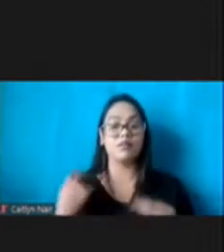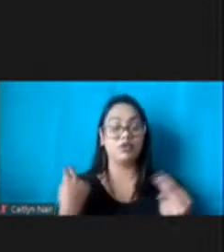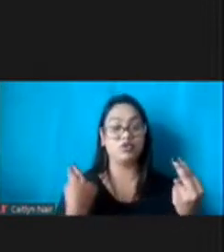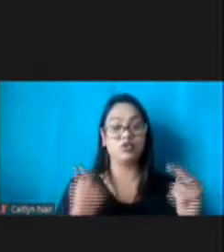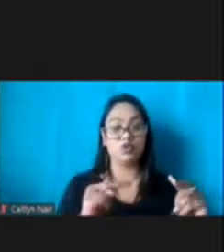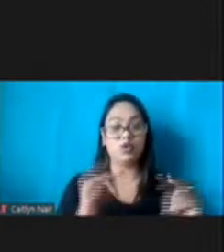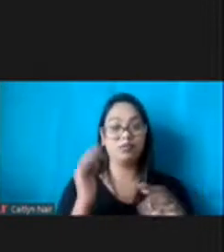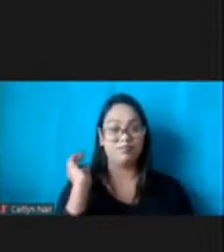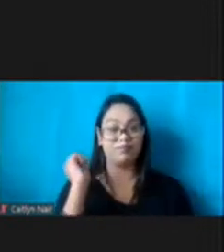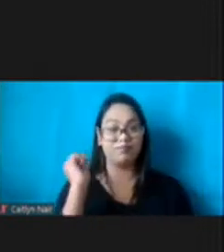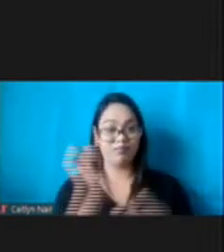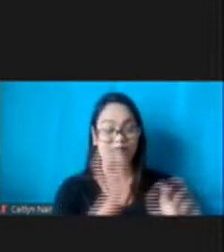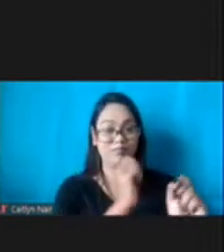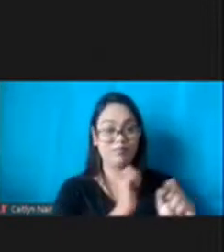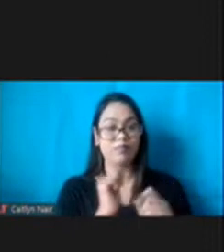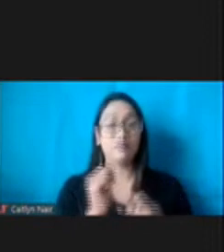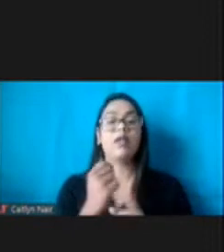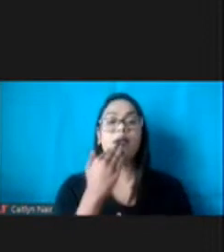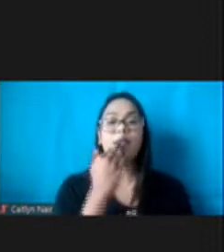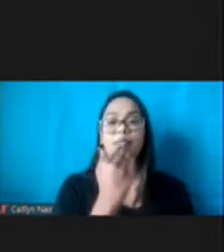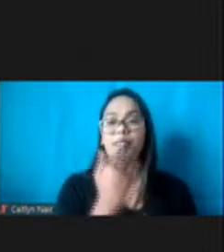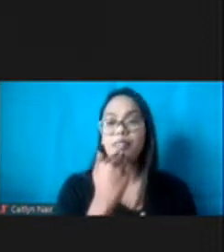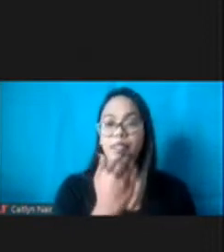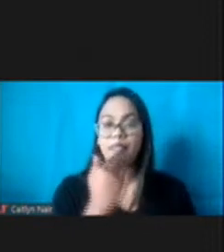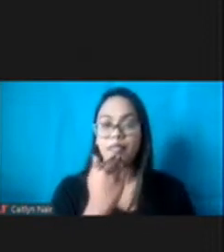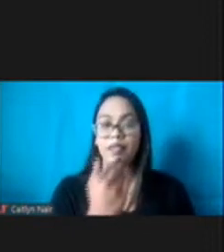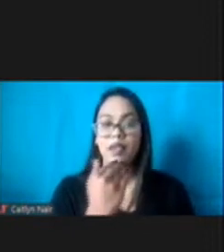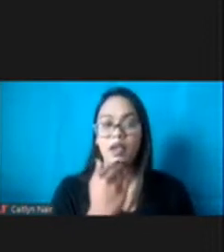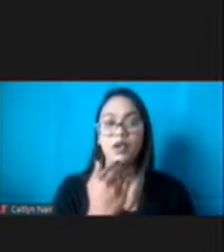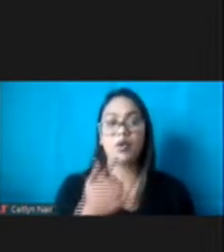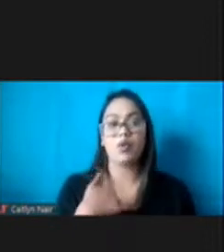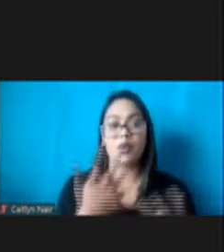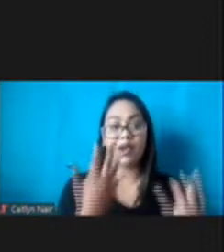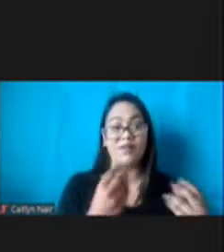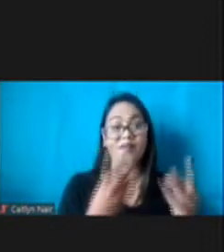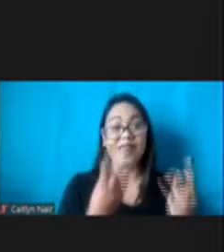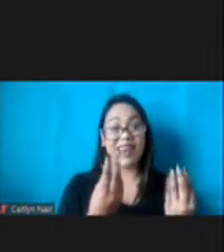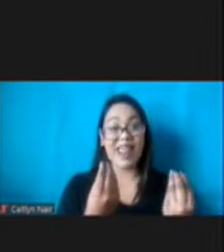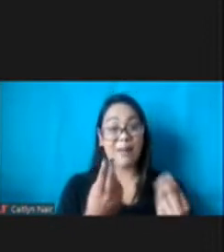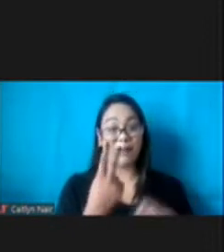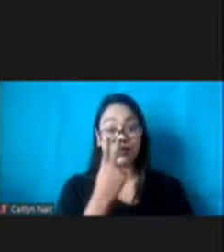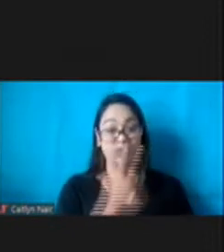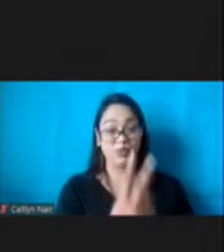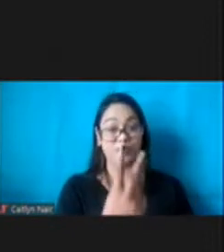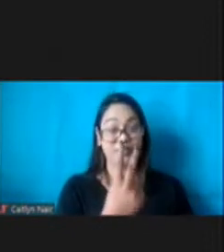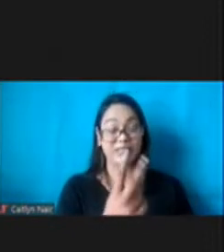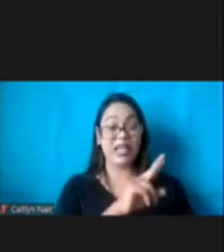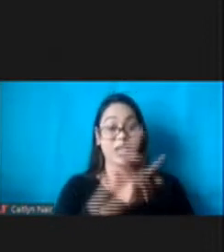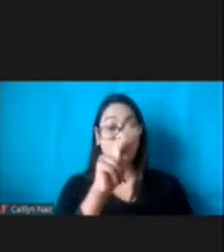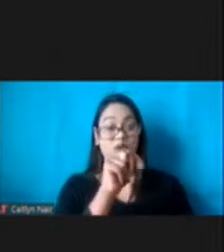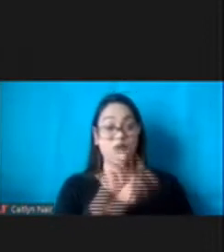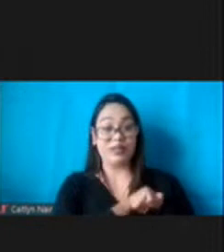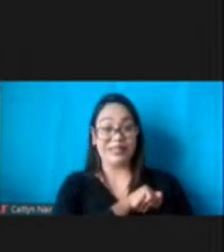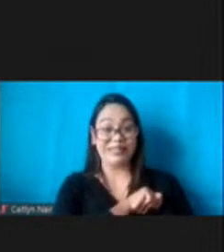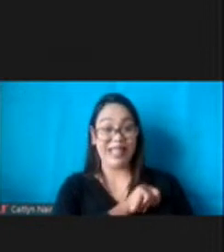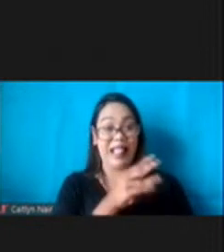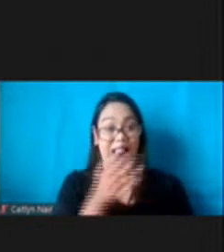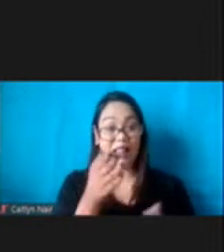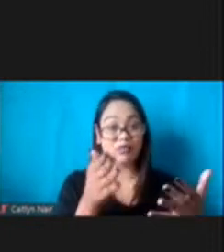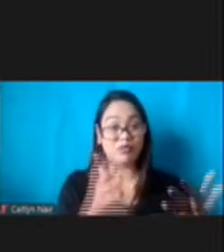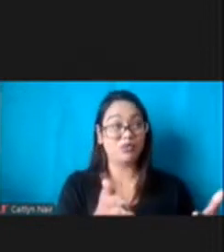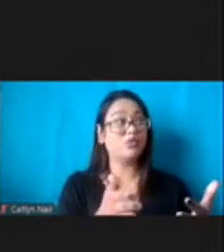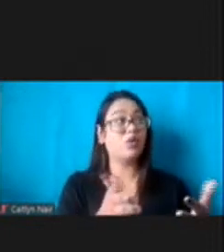Foster. Foster, we have the numbers that are showing as a province of KwaZulu-Natal in terms